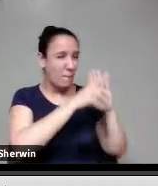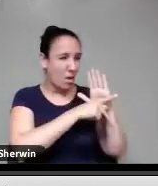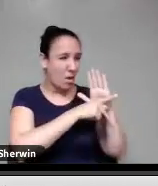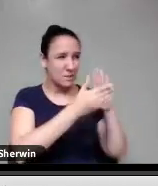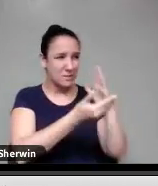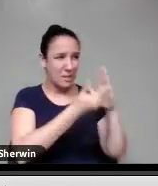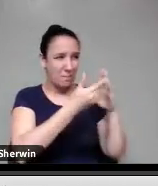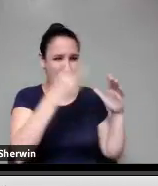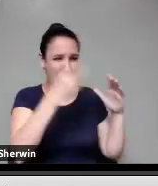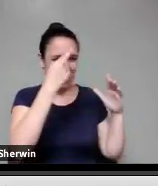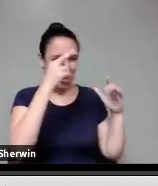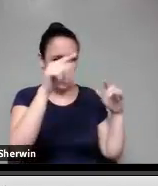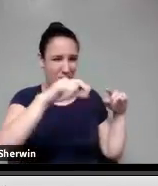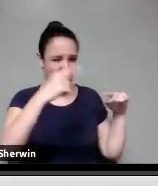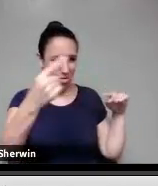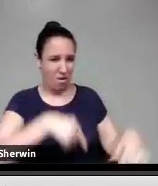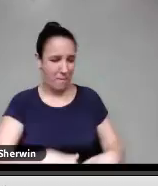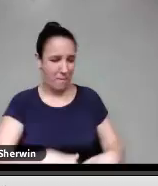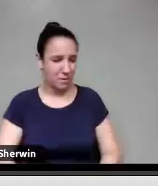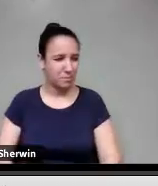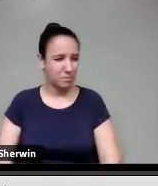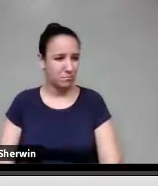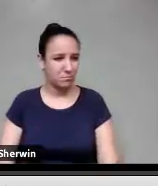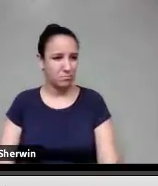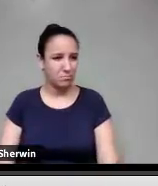group from joining in?